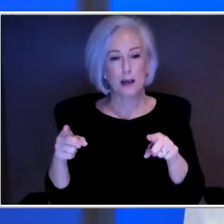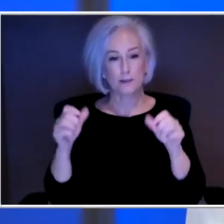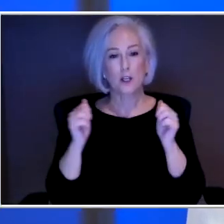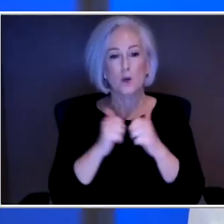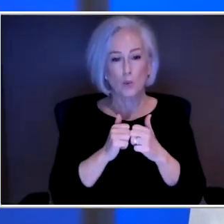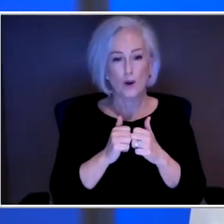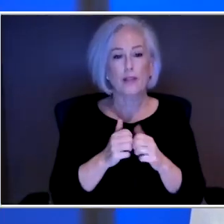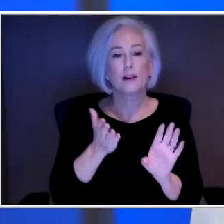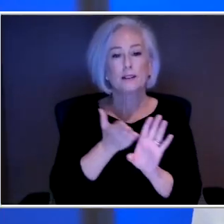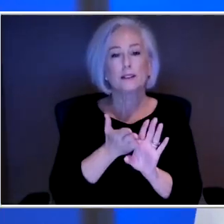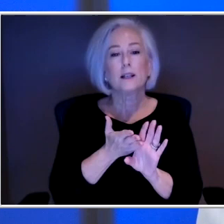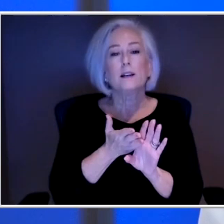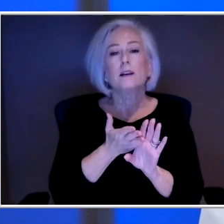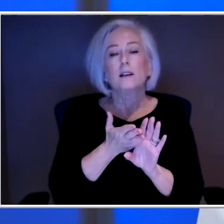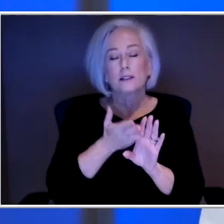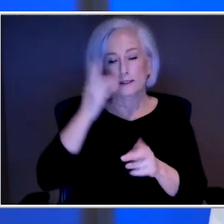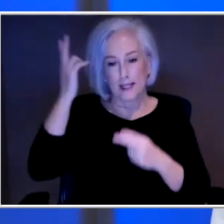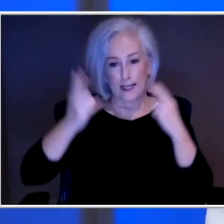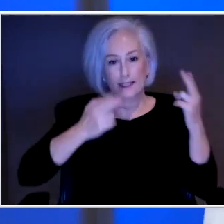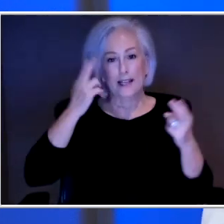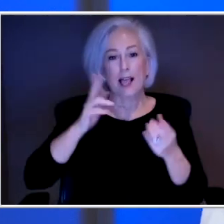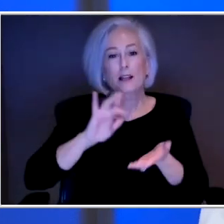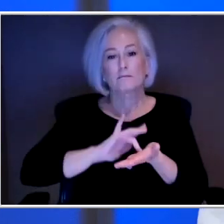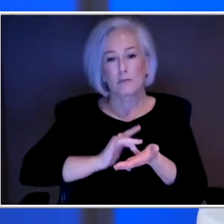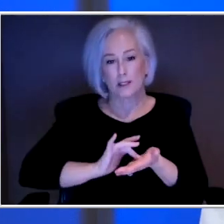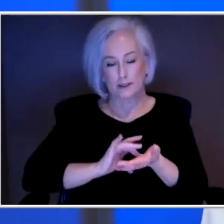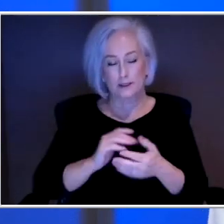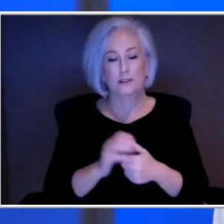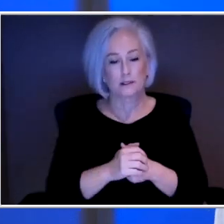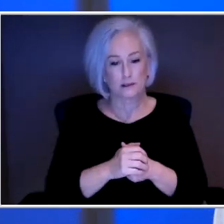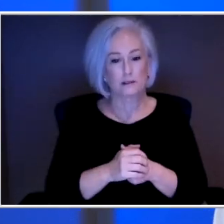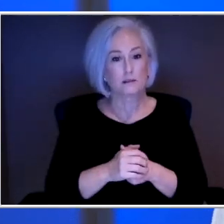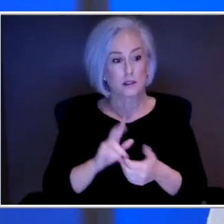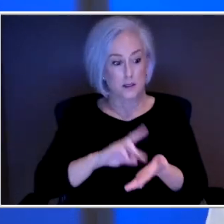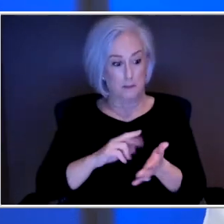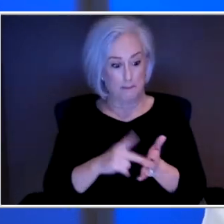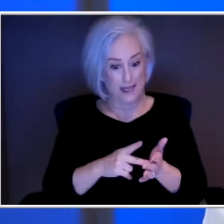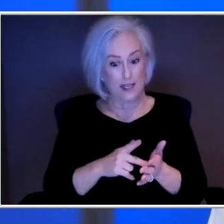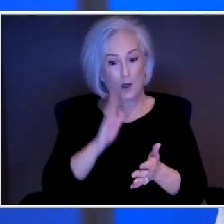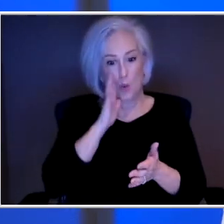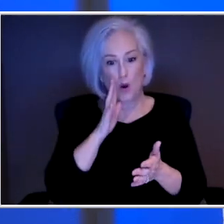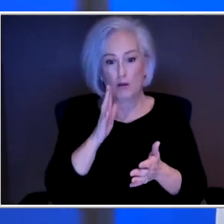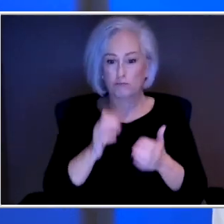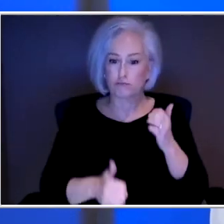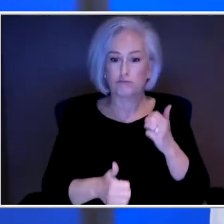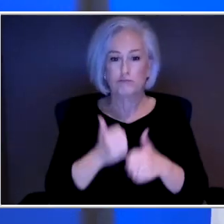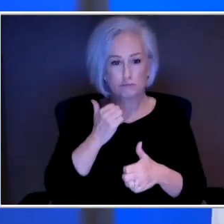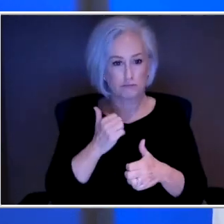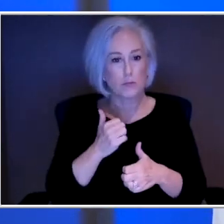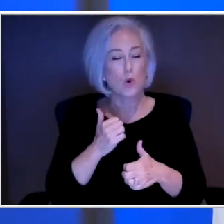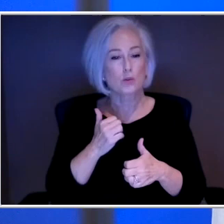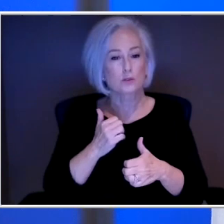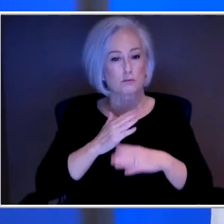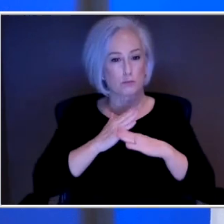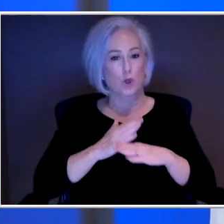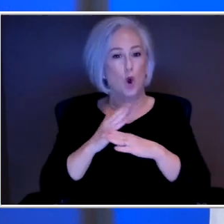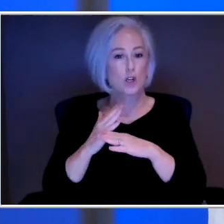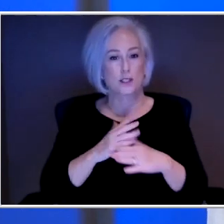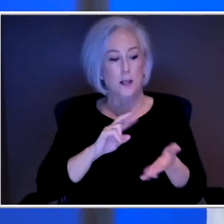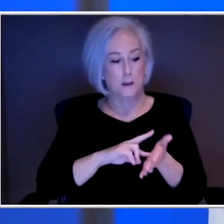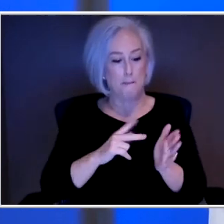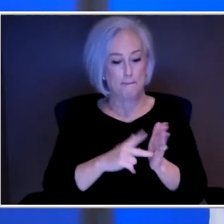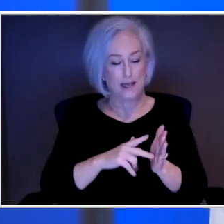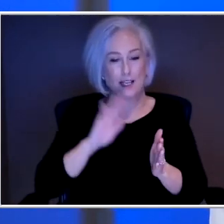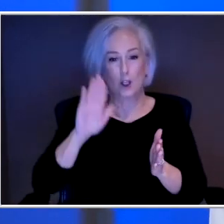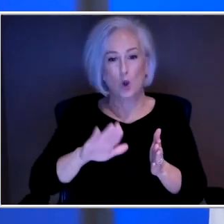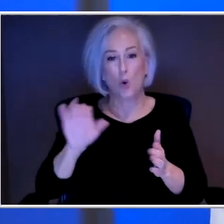and so we basically want to make sure that patients are aware that, we're going to take the utmost precautions, so tapering you off any of your regular antidepressants or anti-anxiety medications